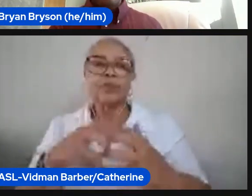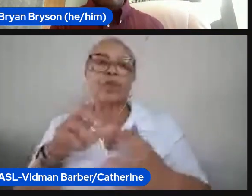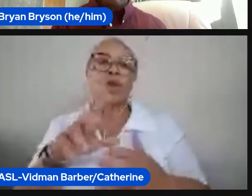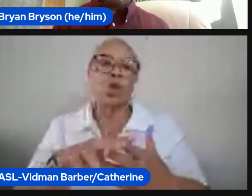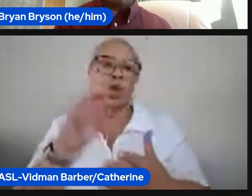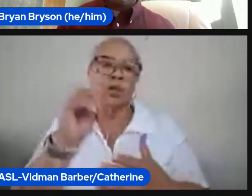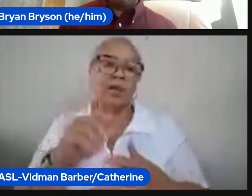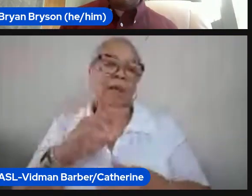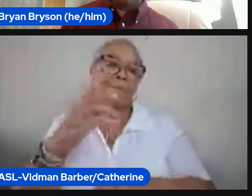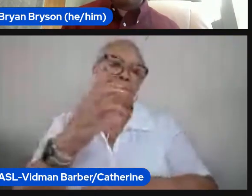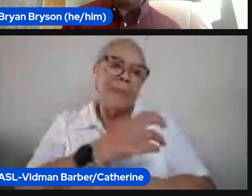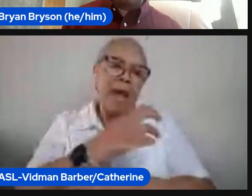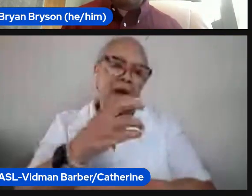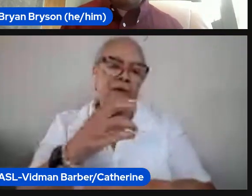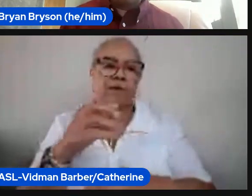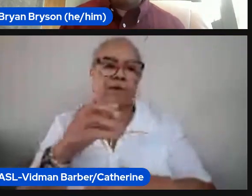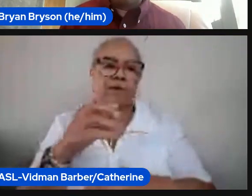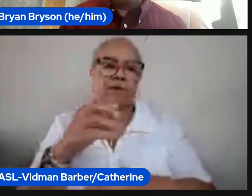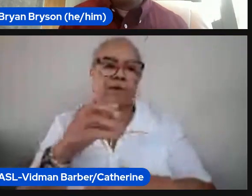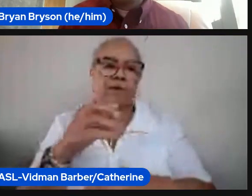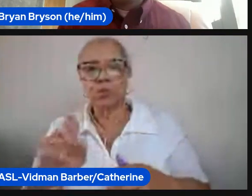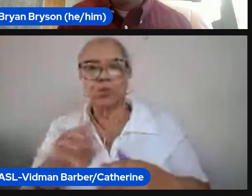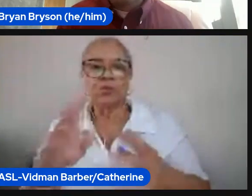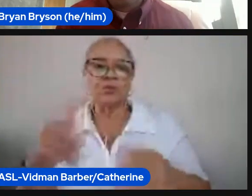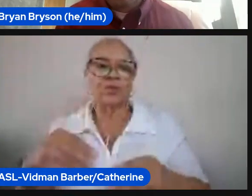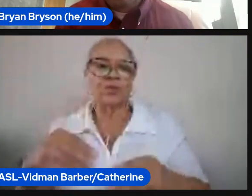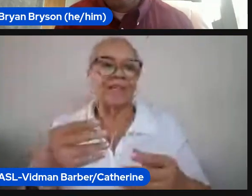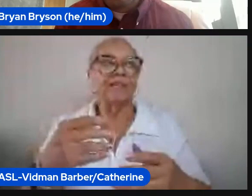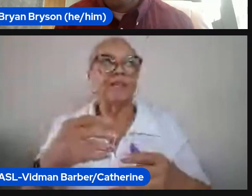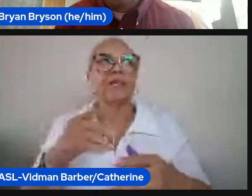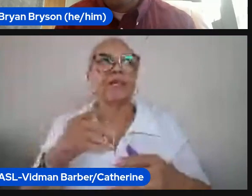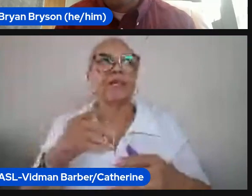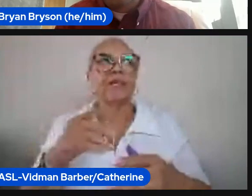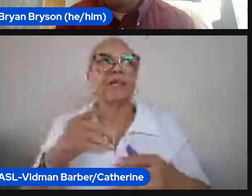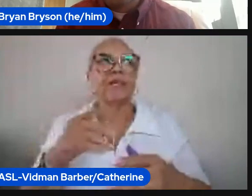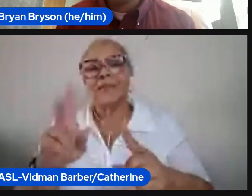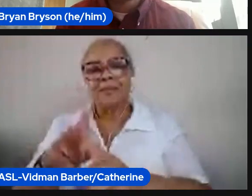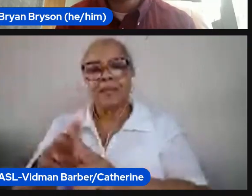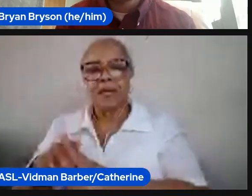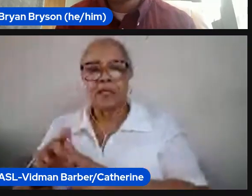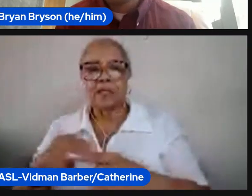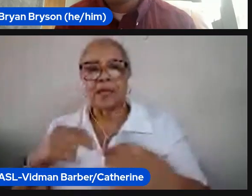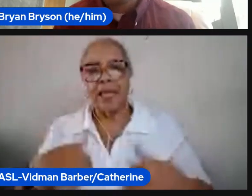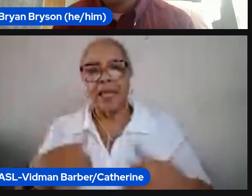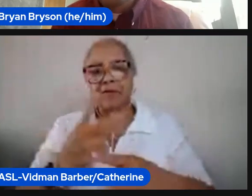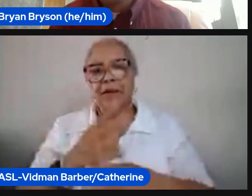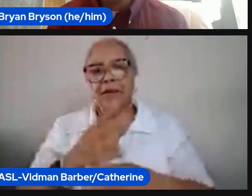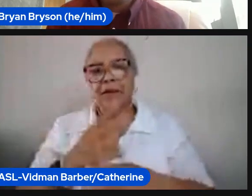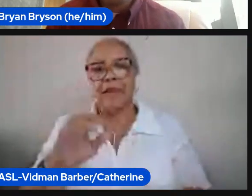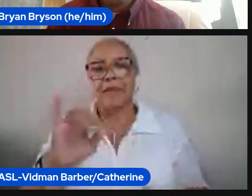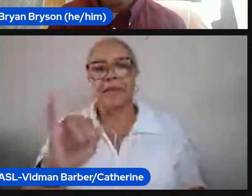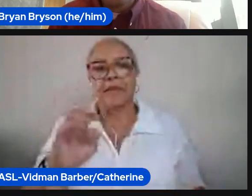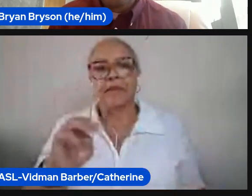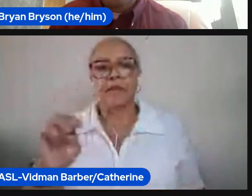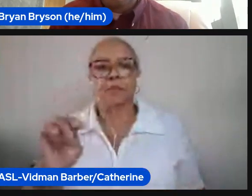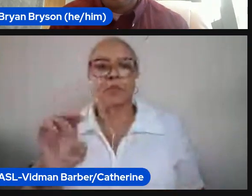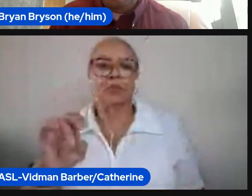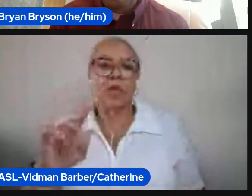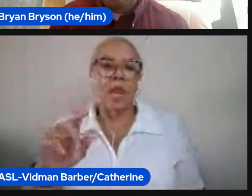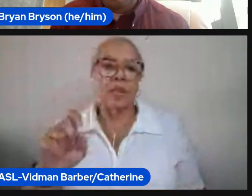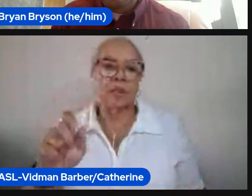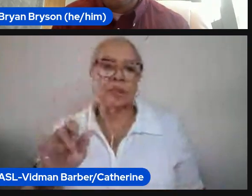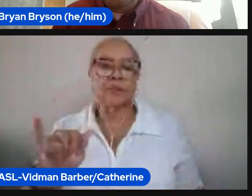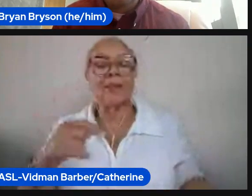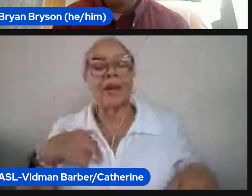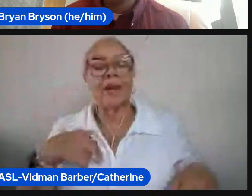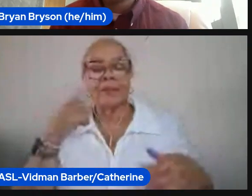for different applications in healthcare and immunology as well. But I think that thinking of